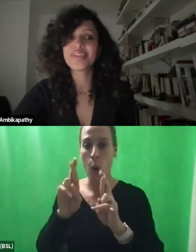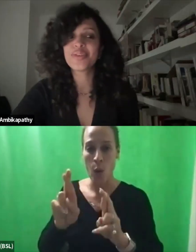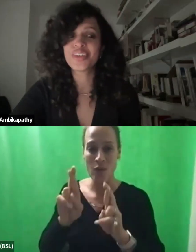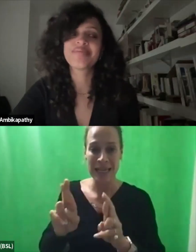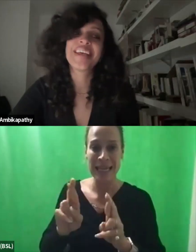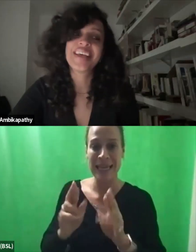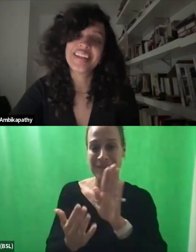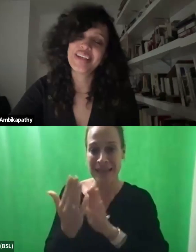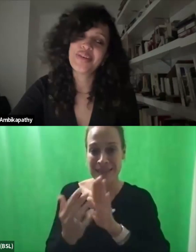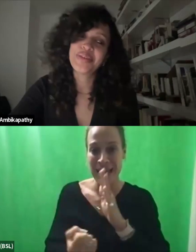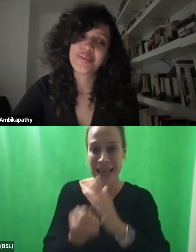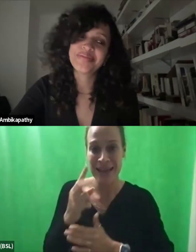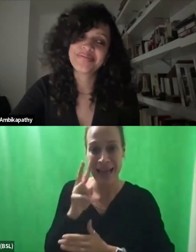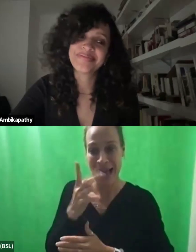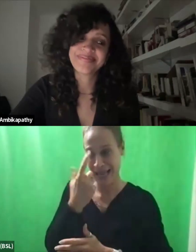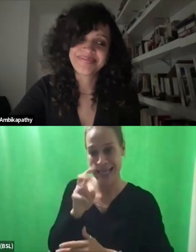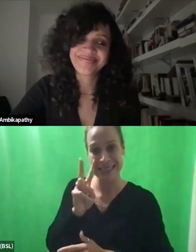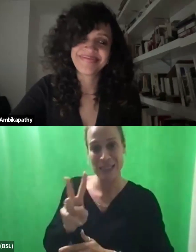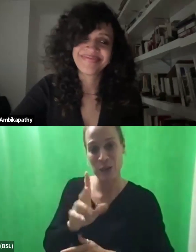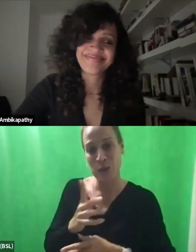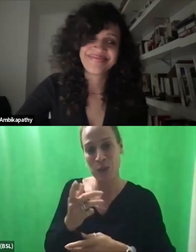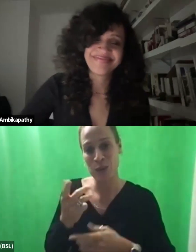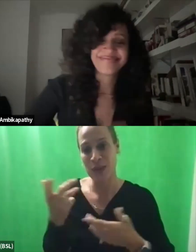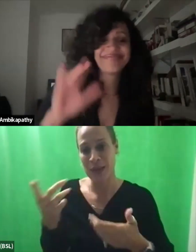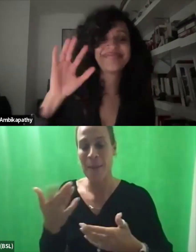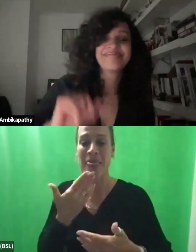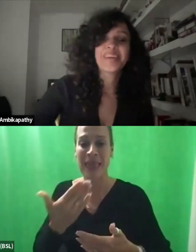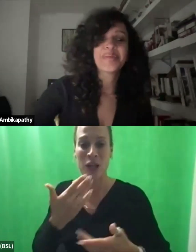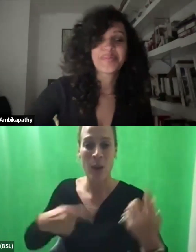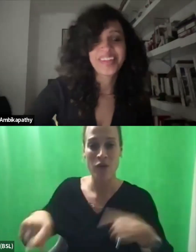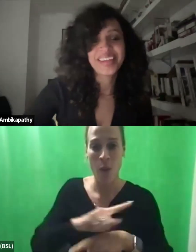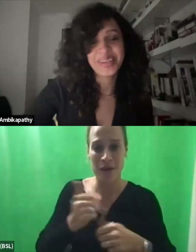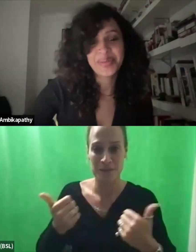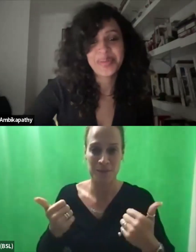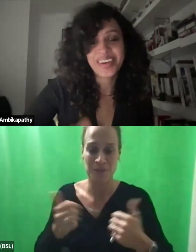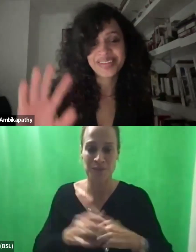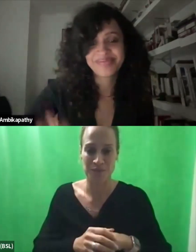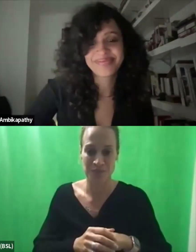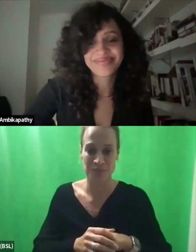MPT event in the future. Thank you, everyone. Thank you. Thank you so much.